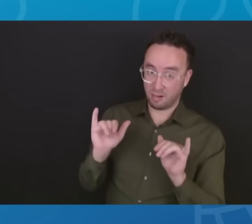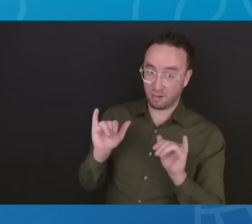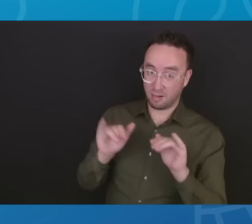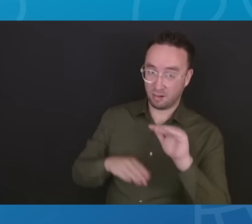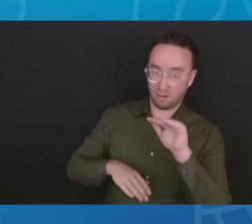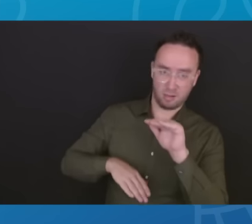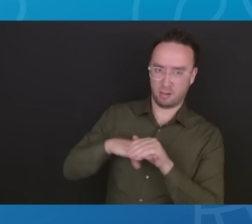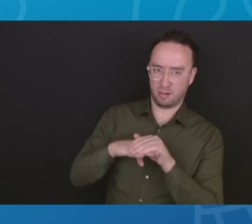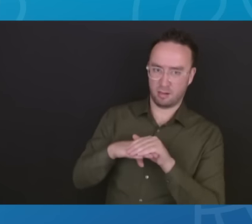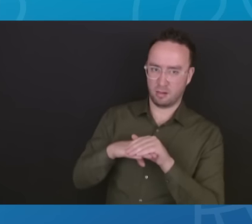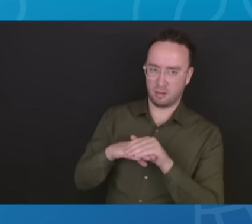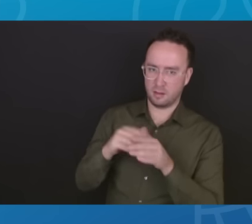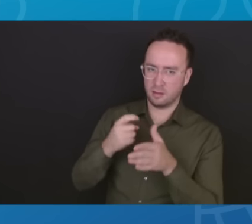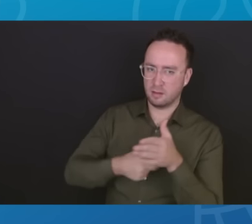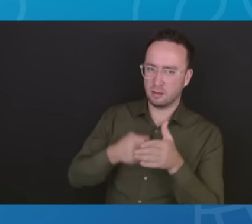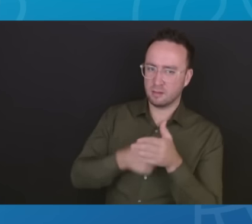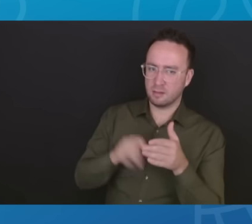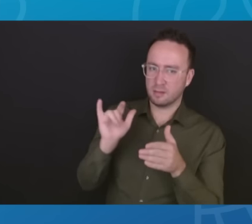on